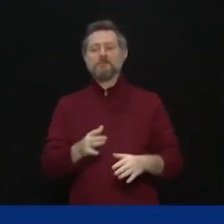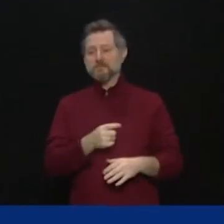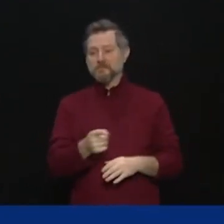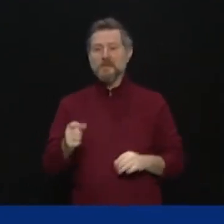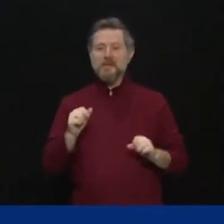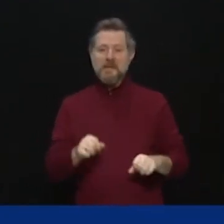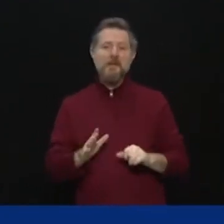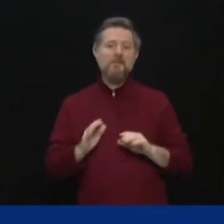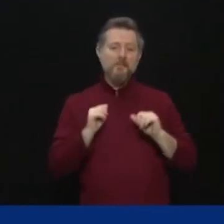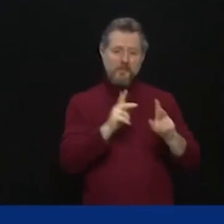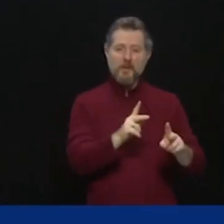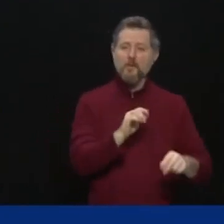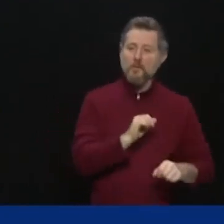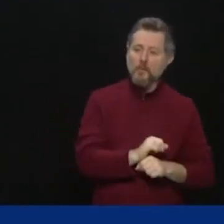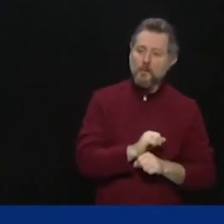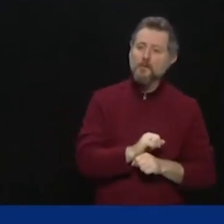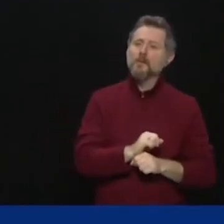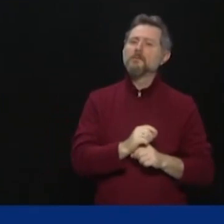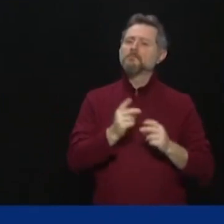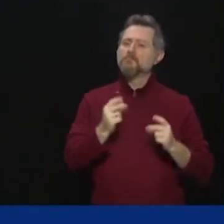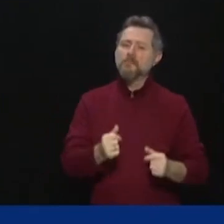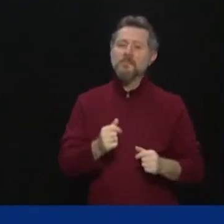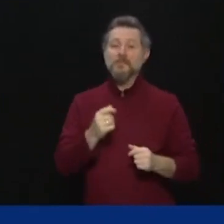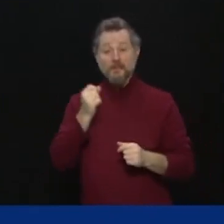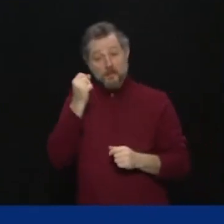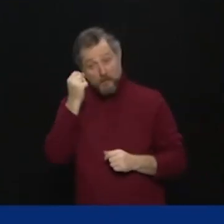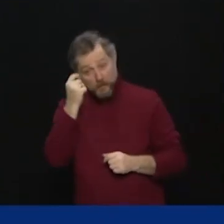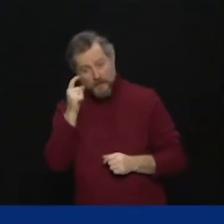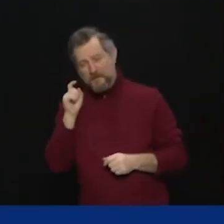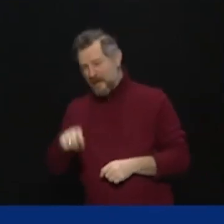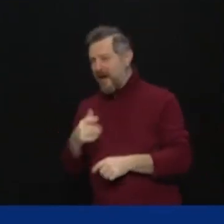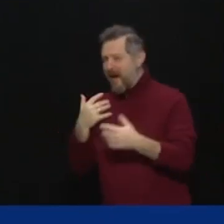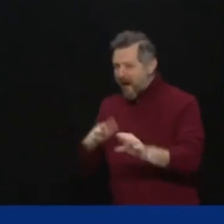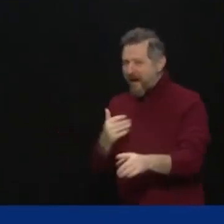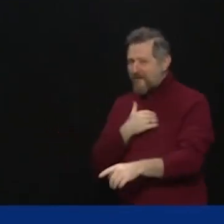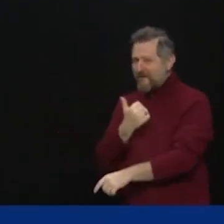it is safe to do so. Again, vaccinated, wearing a mask,